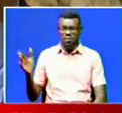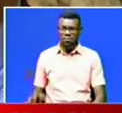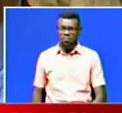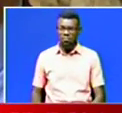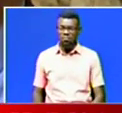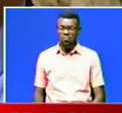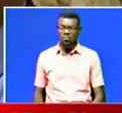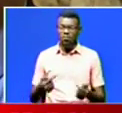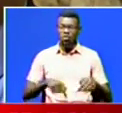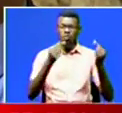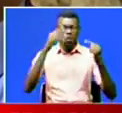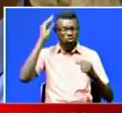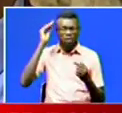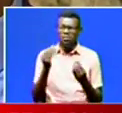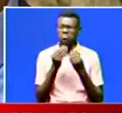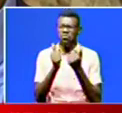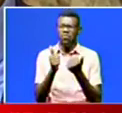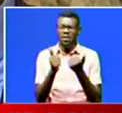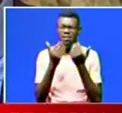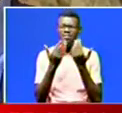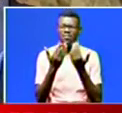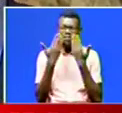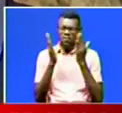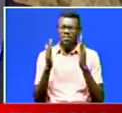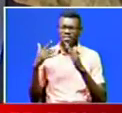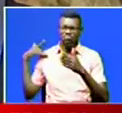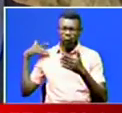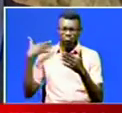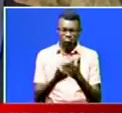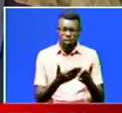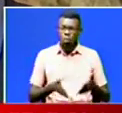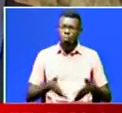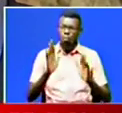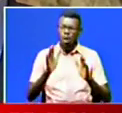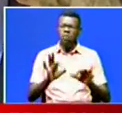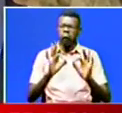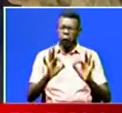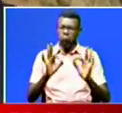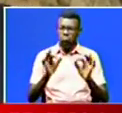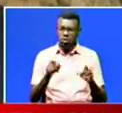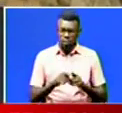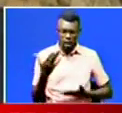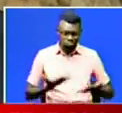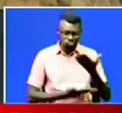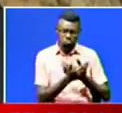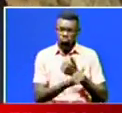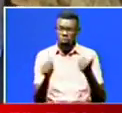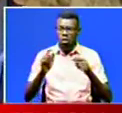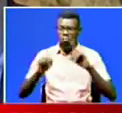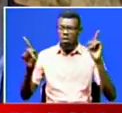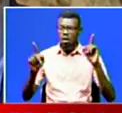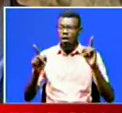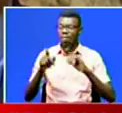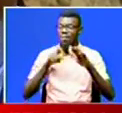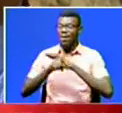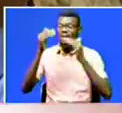conflict with Somalia from time immemorial, using both diplomatic and good relationship. But the idea of going to